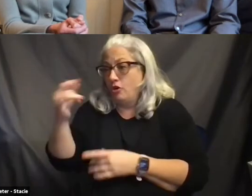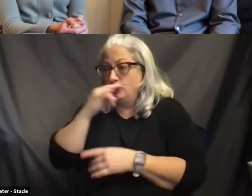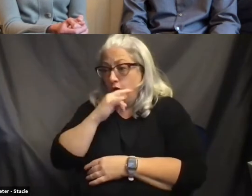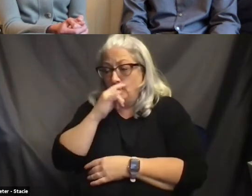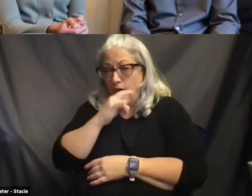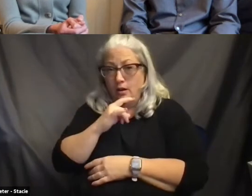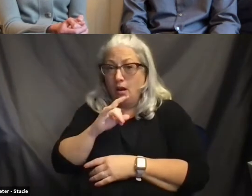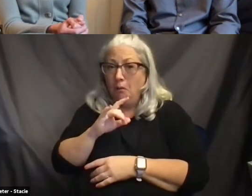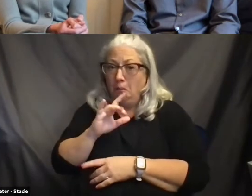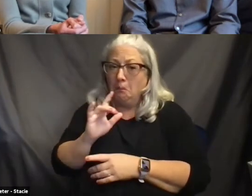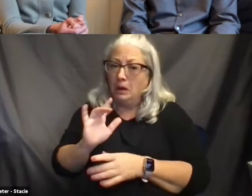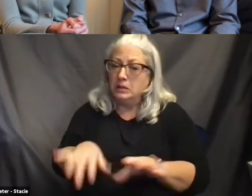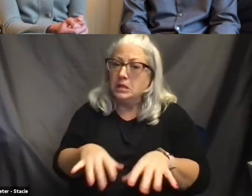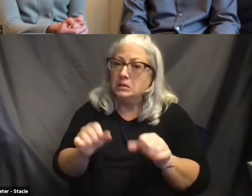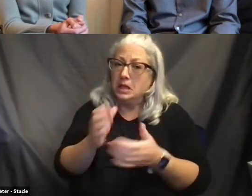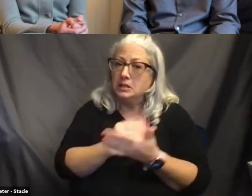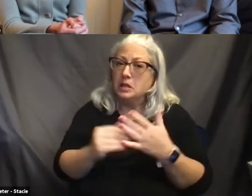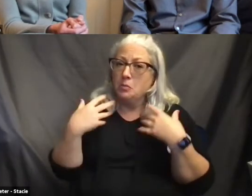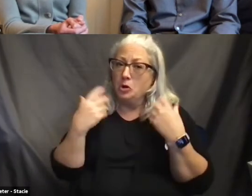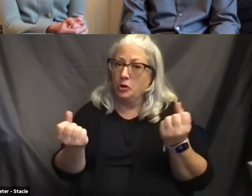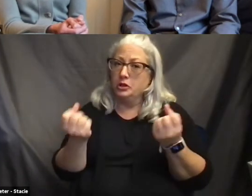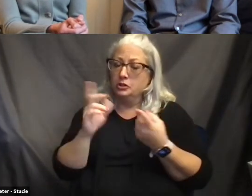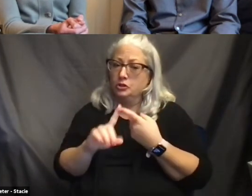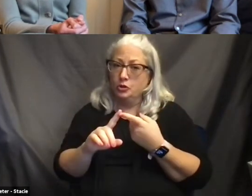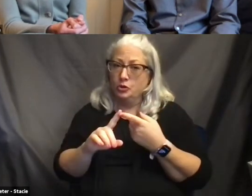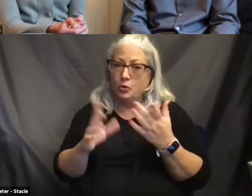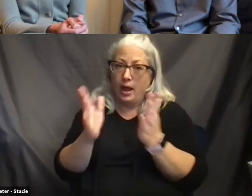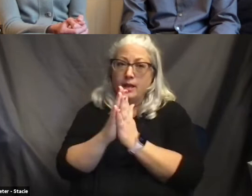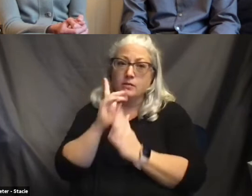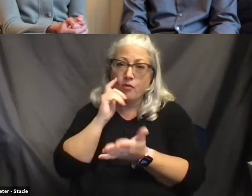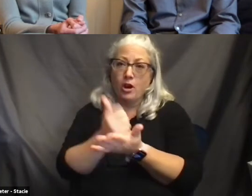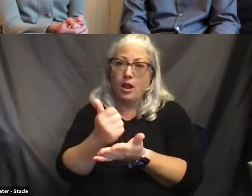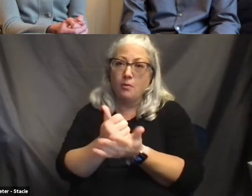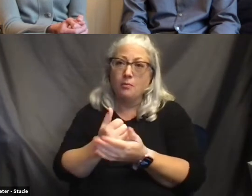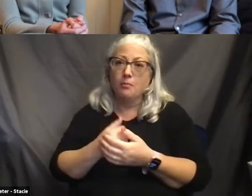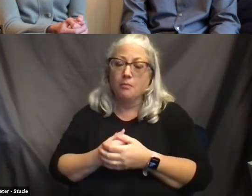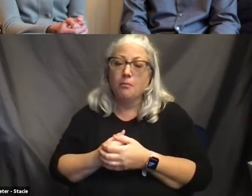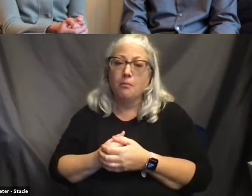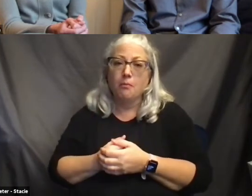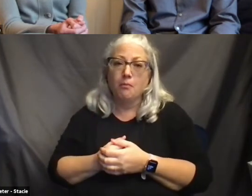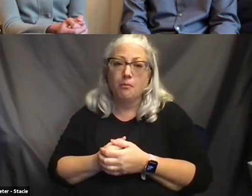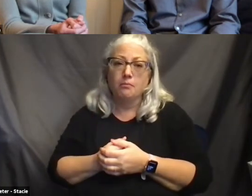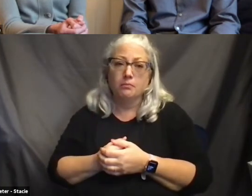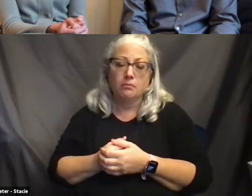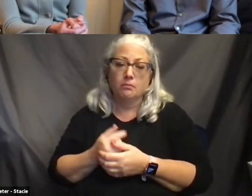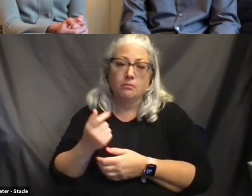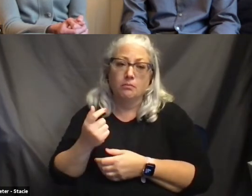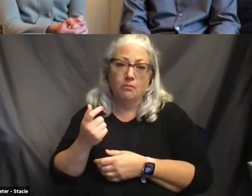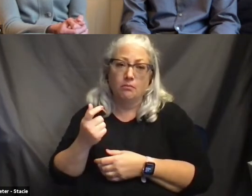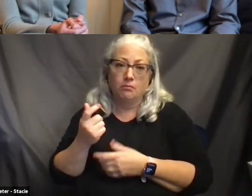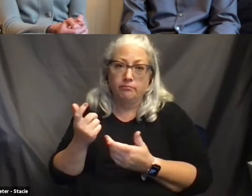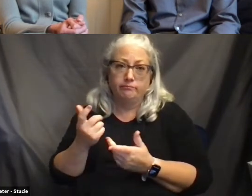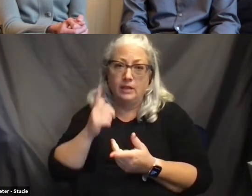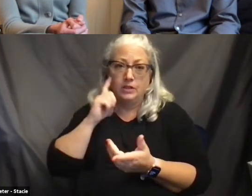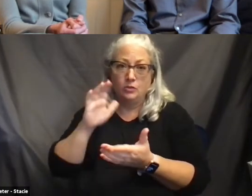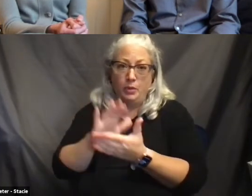courage, to step out and, ask for help or, or even to believe